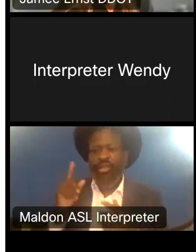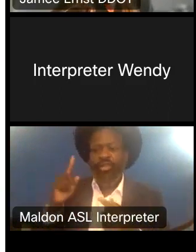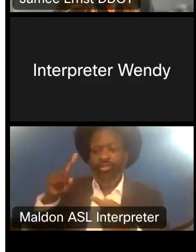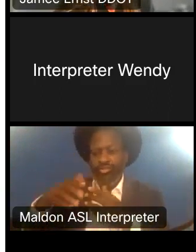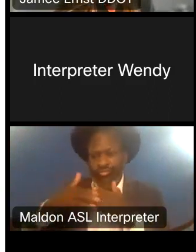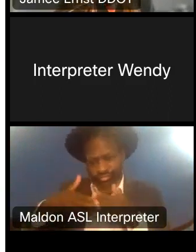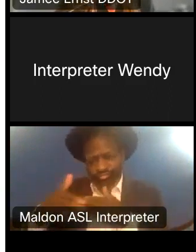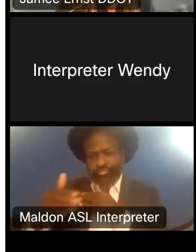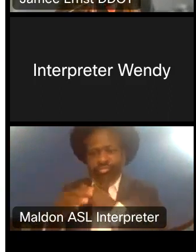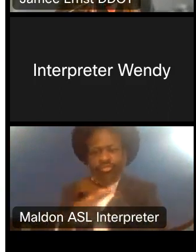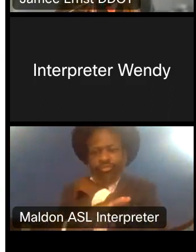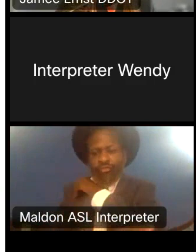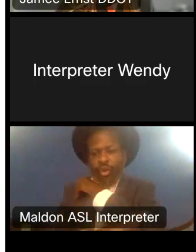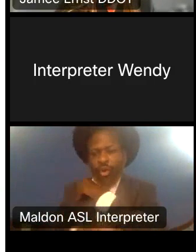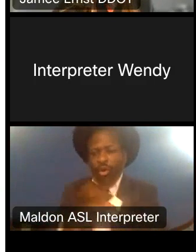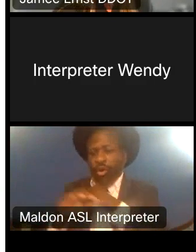design alternative.